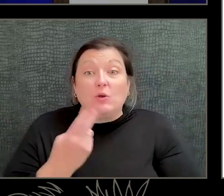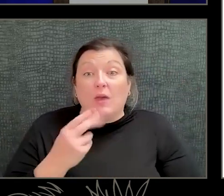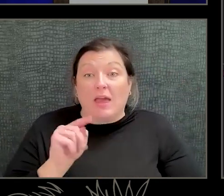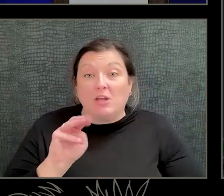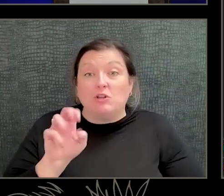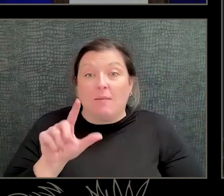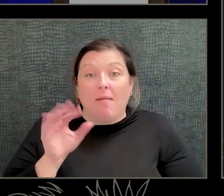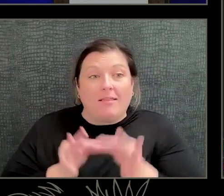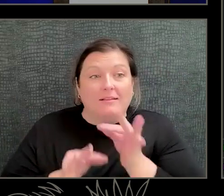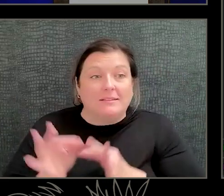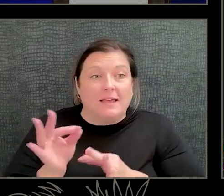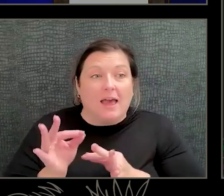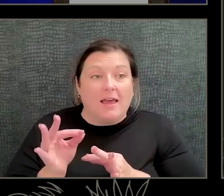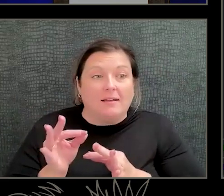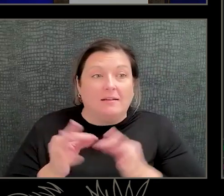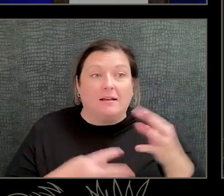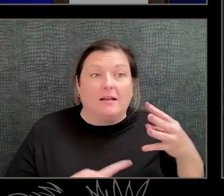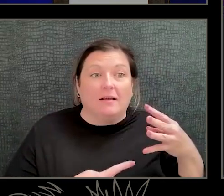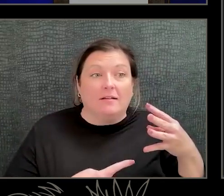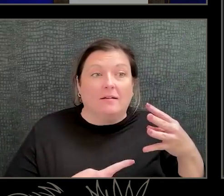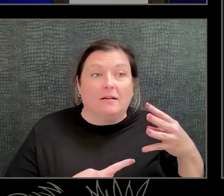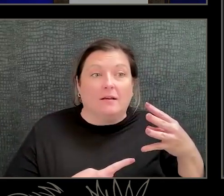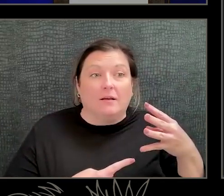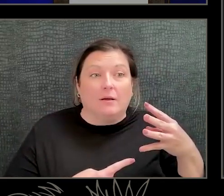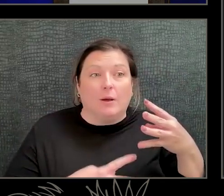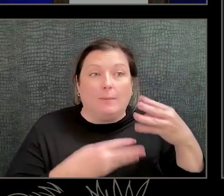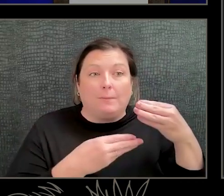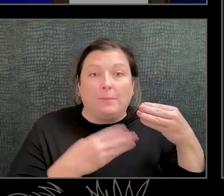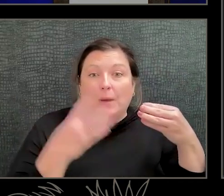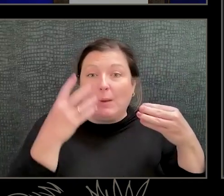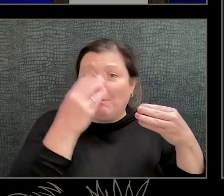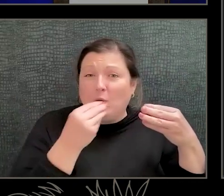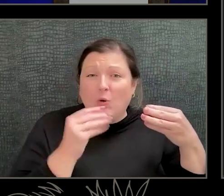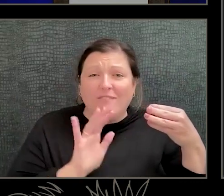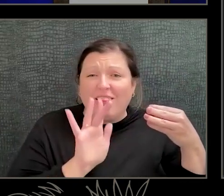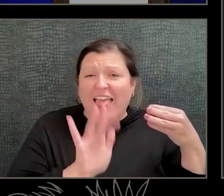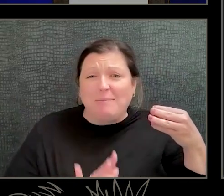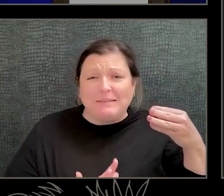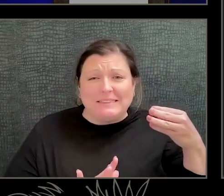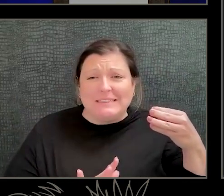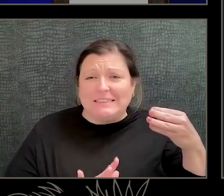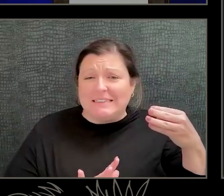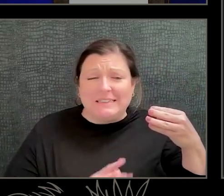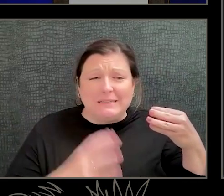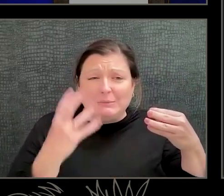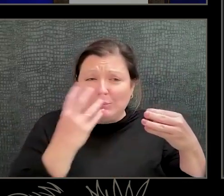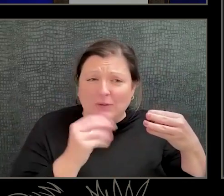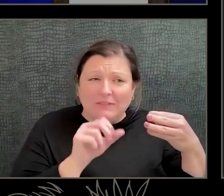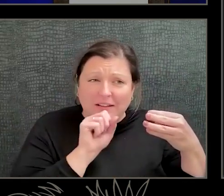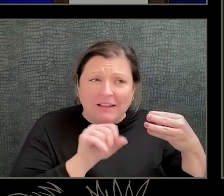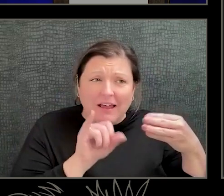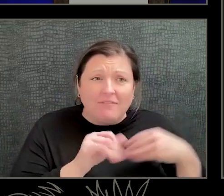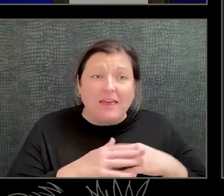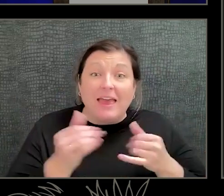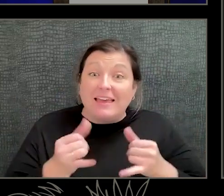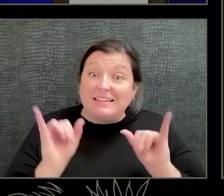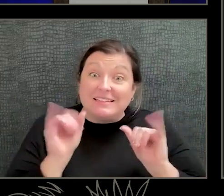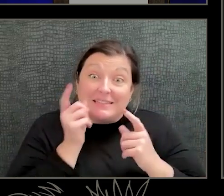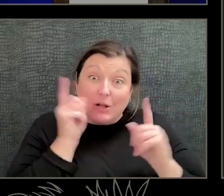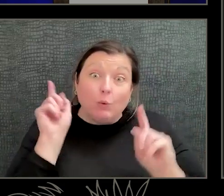HTML instead. All right, look at this beautiful emptiness right here. Love that. And it still